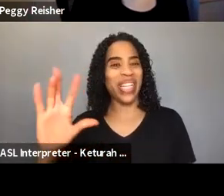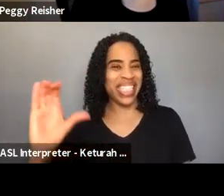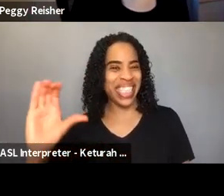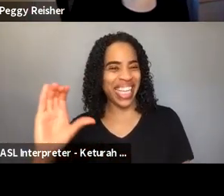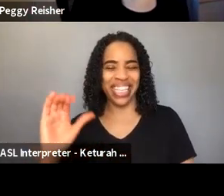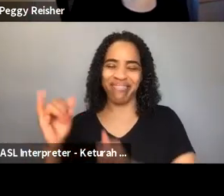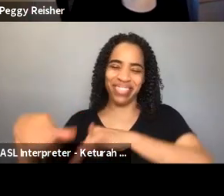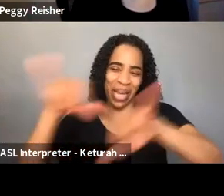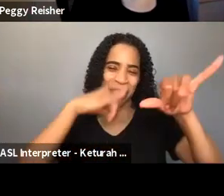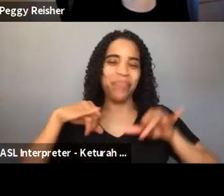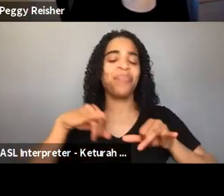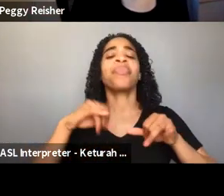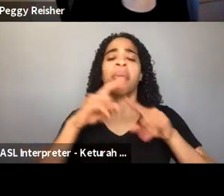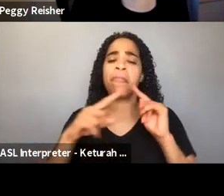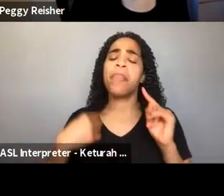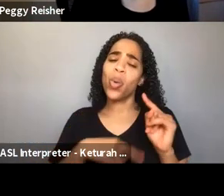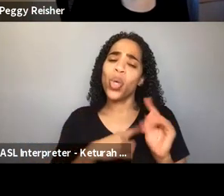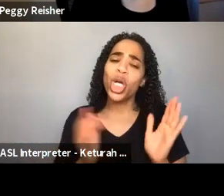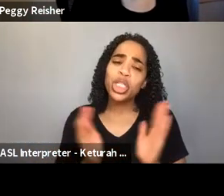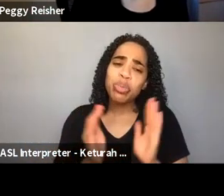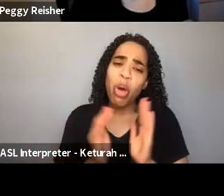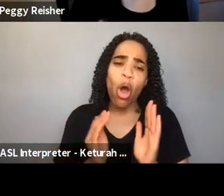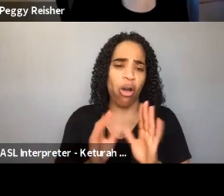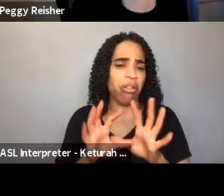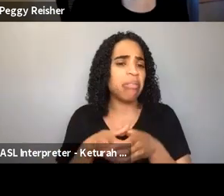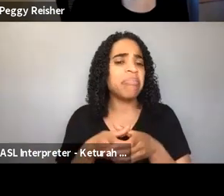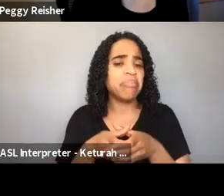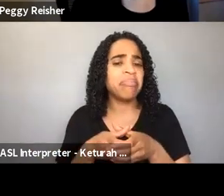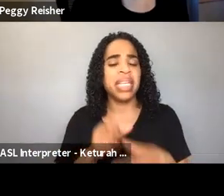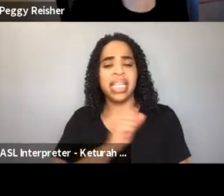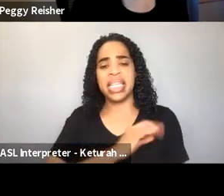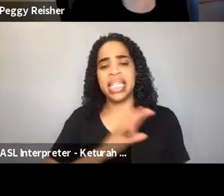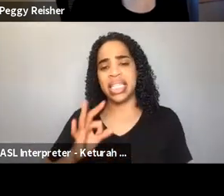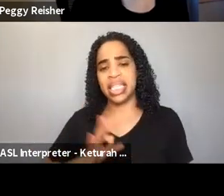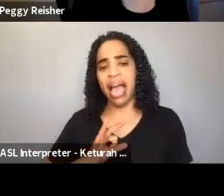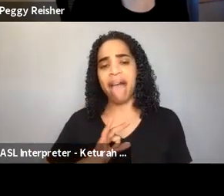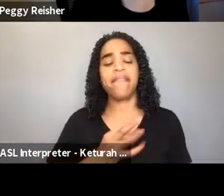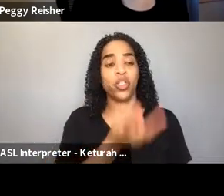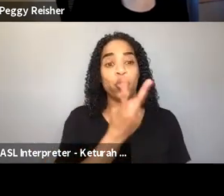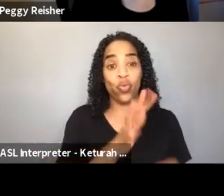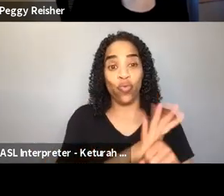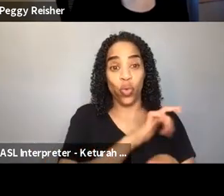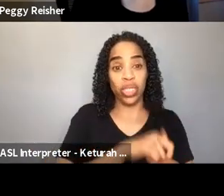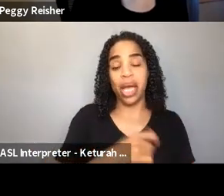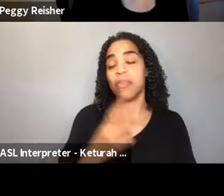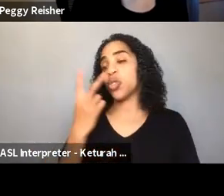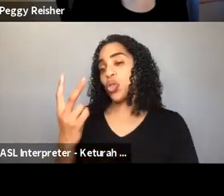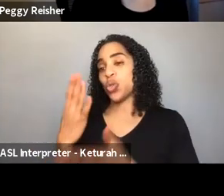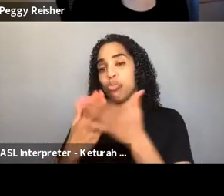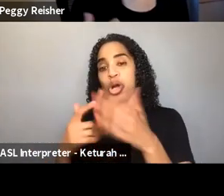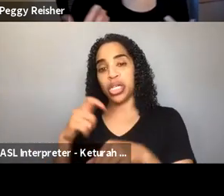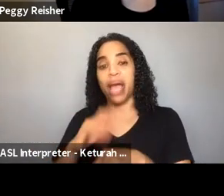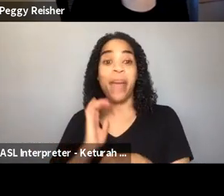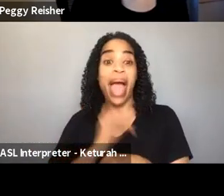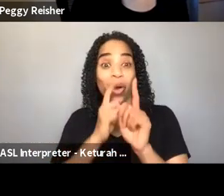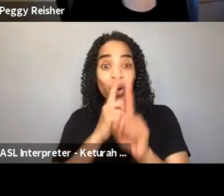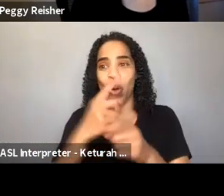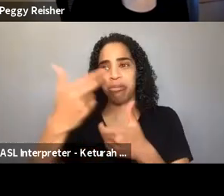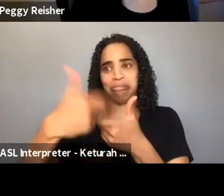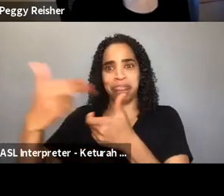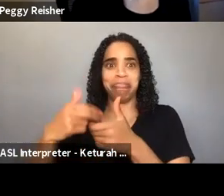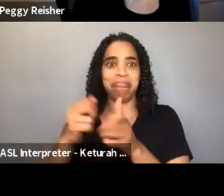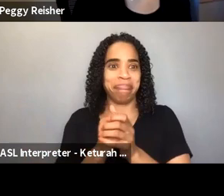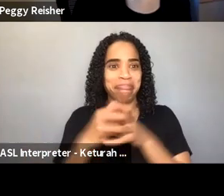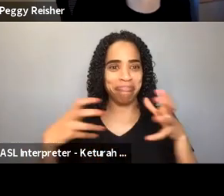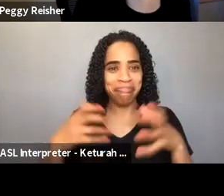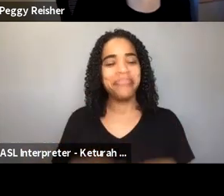here, but we're a really small group. We have a staff of 2 full-time and 2 part-time. we are hoping to grow. But